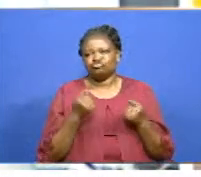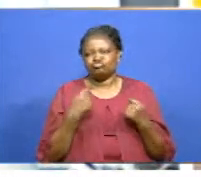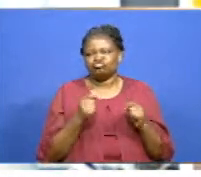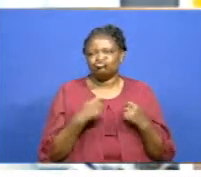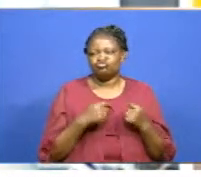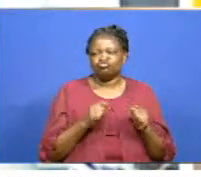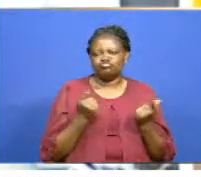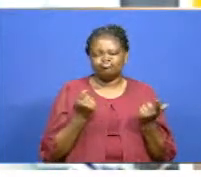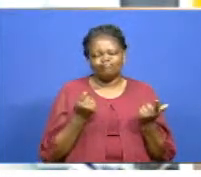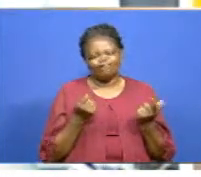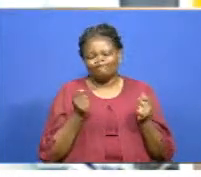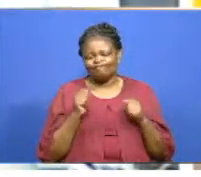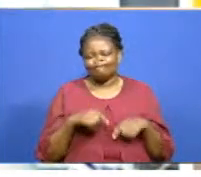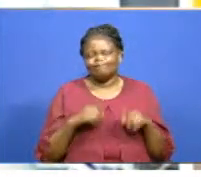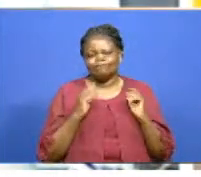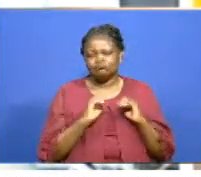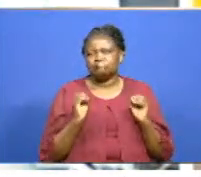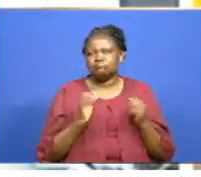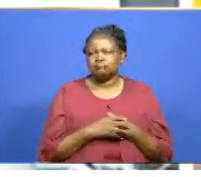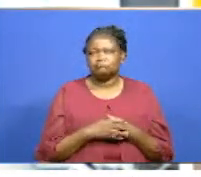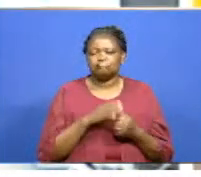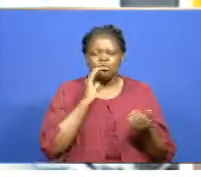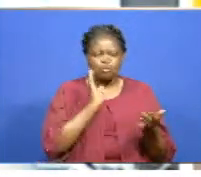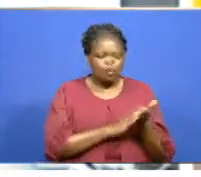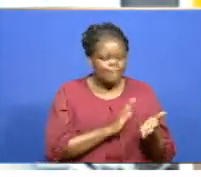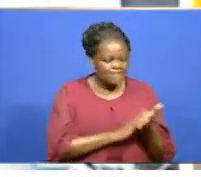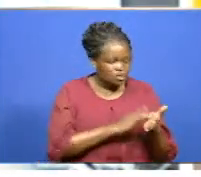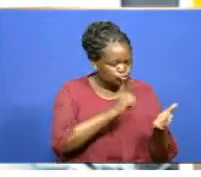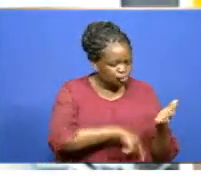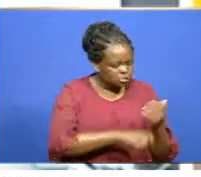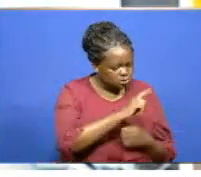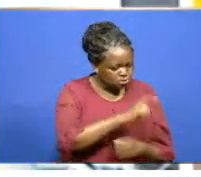don't stand a chance. What's your comment on that?